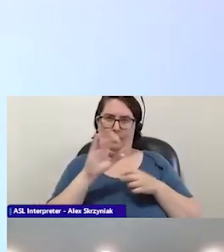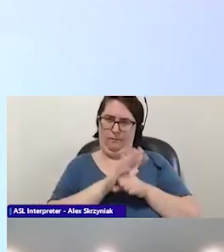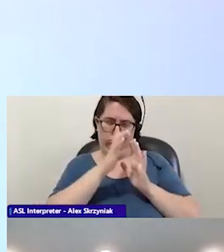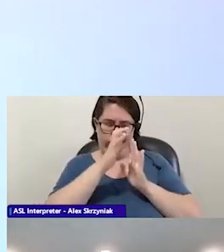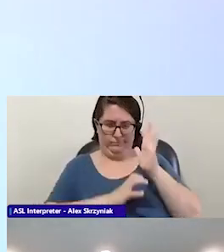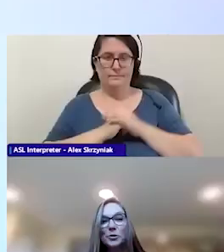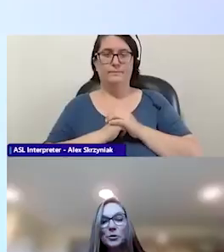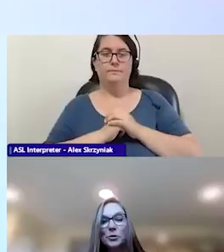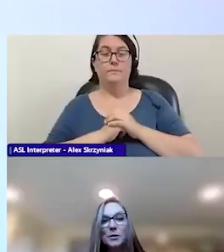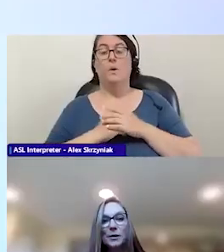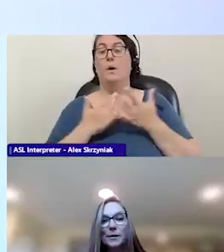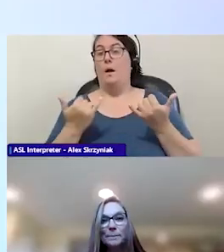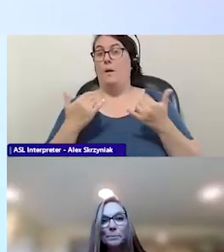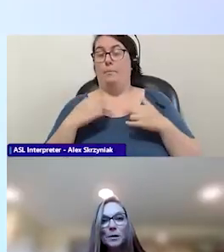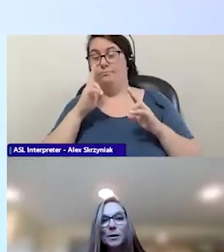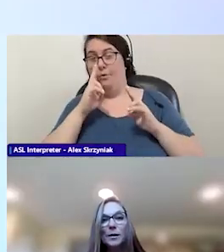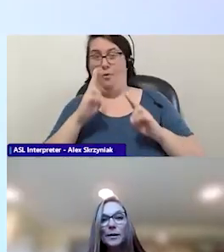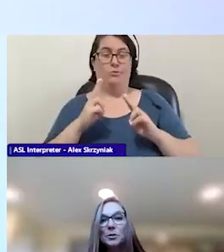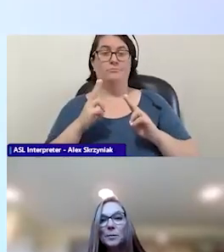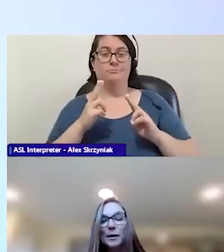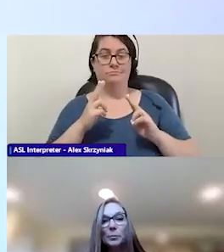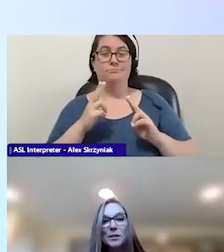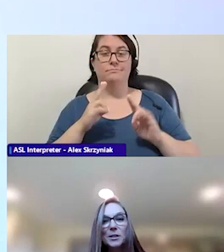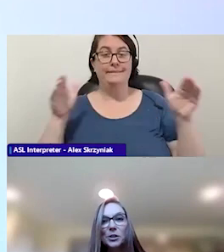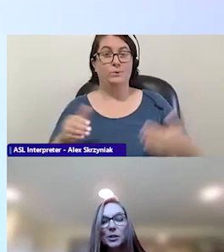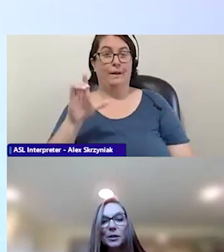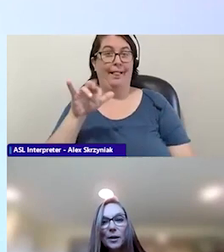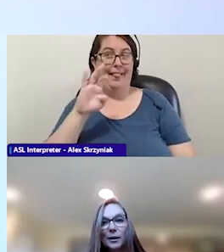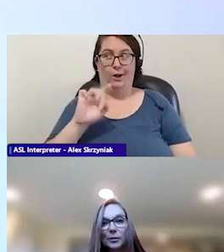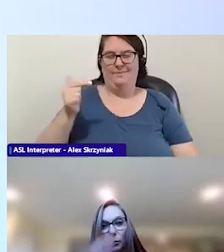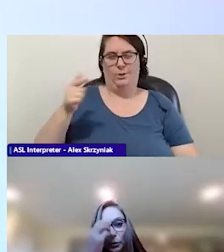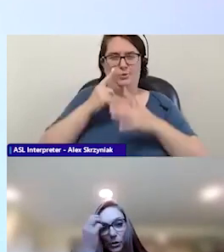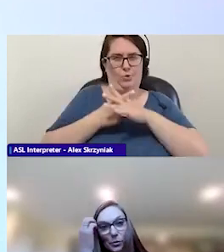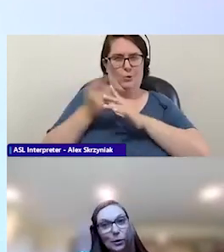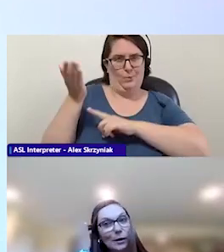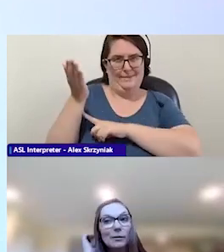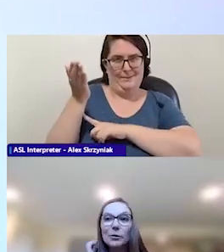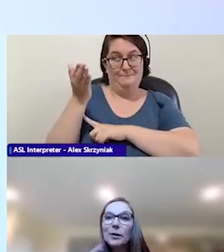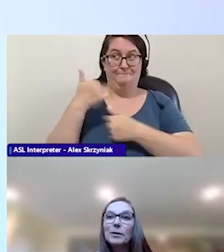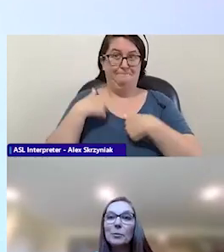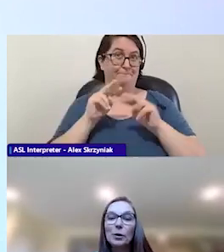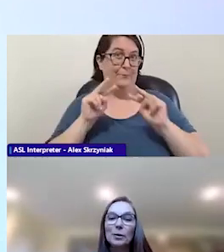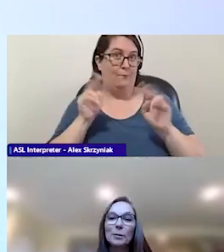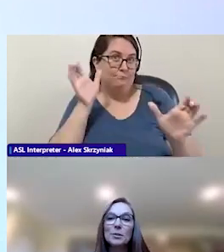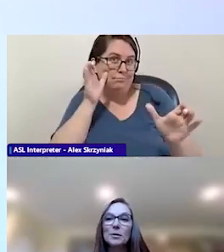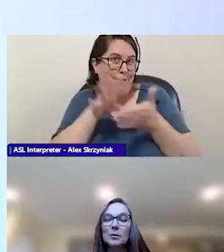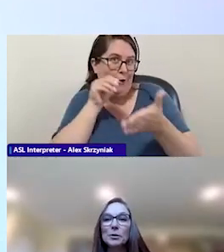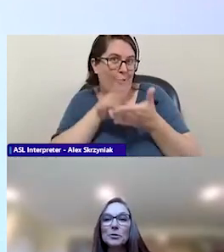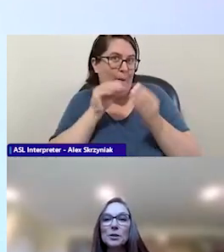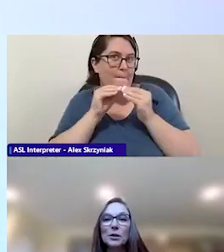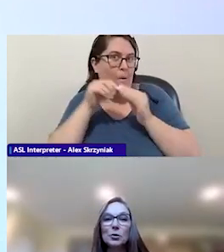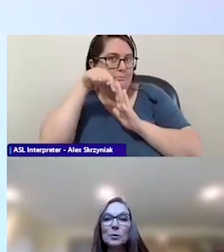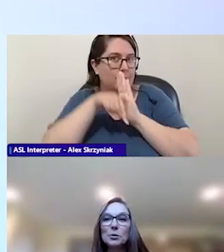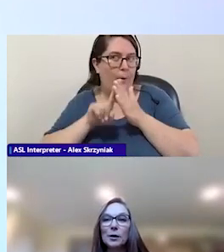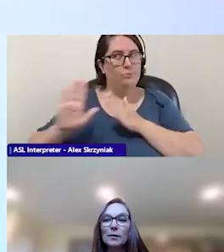pleasure to introduce Claire to begin the presentation. I look forward to learning a lot more about the